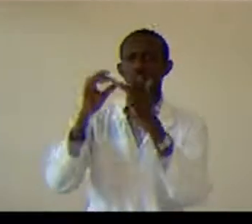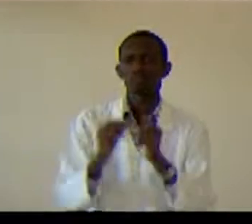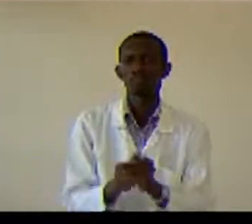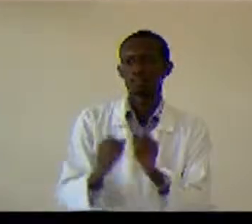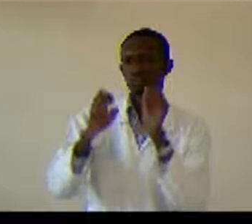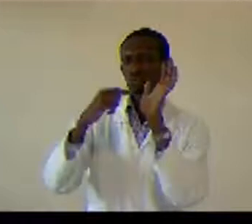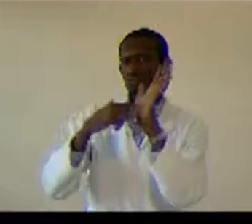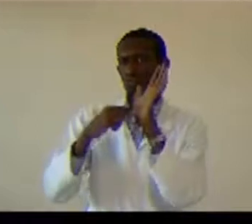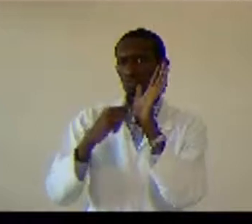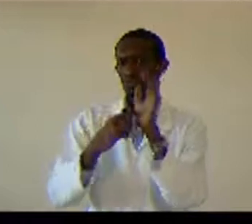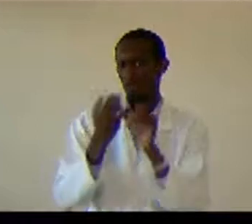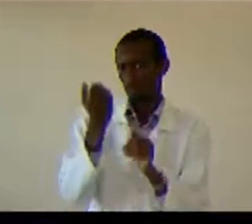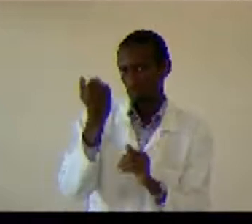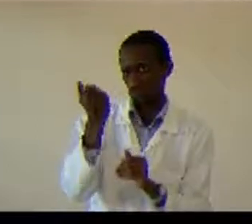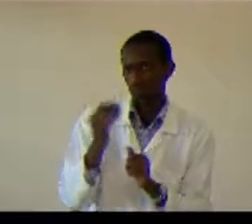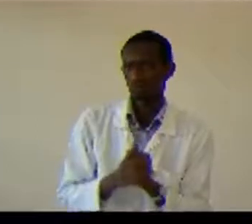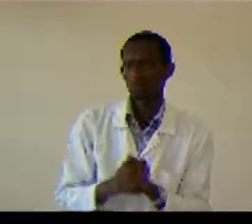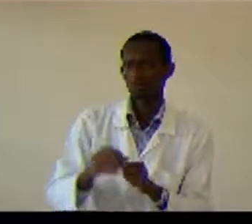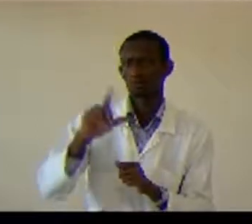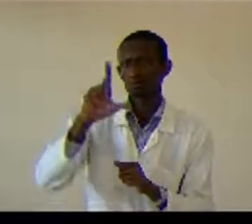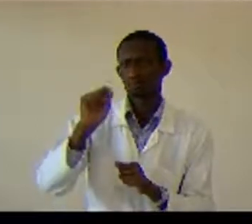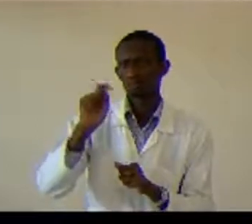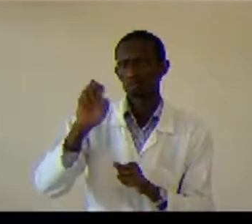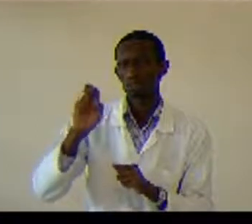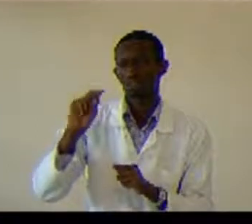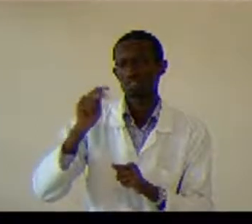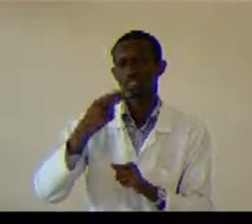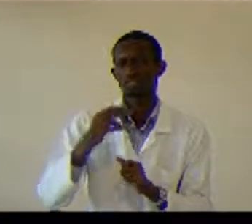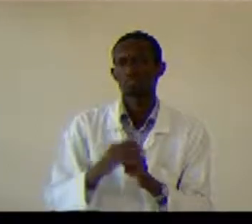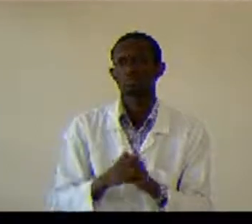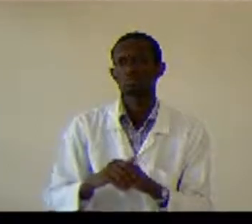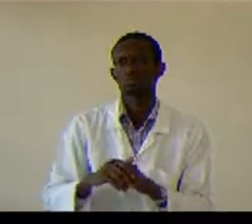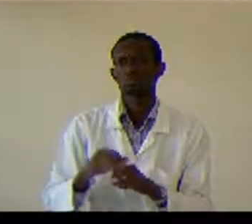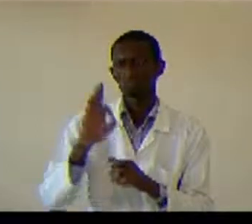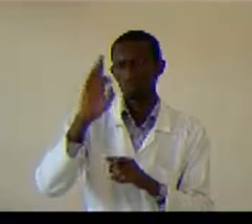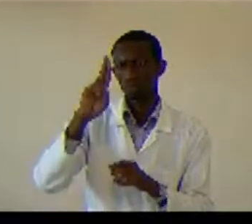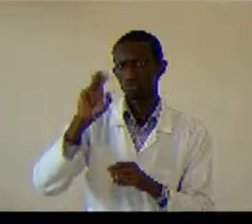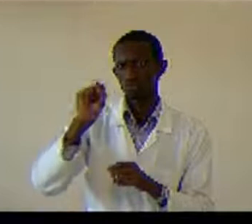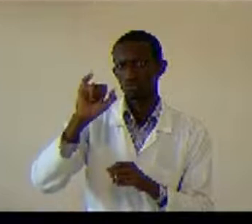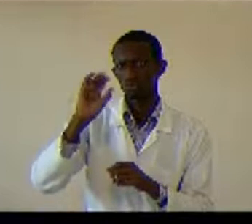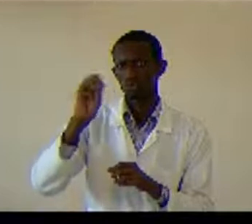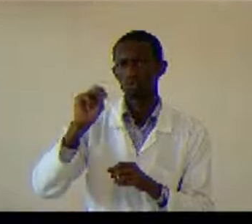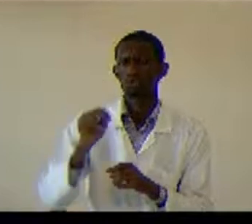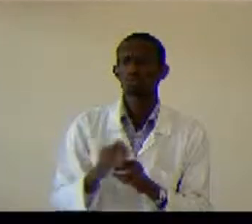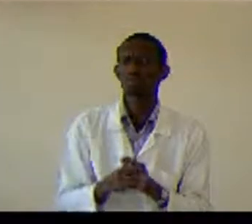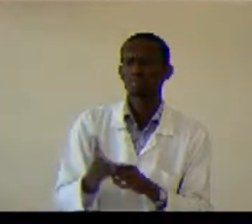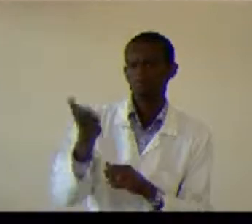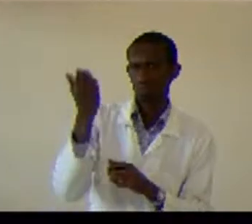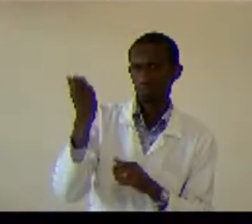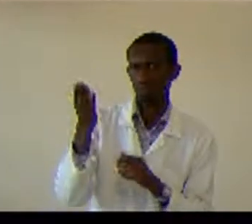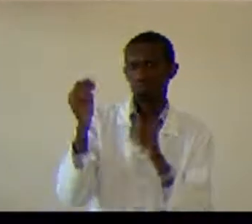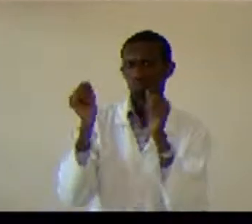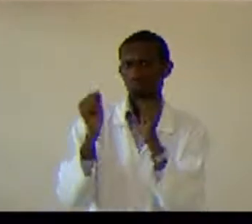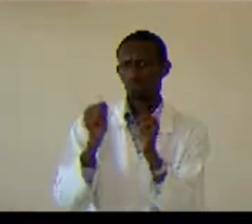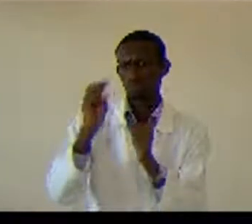Like here, this is specific latent heat of fusion of the following substances. Then this is melting point,